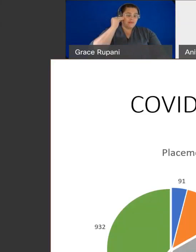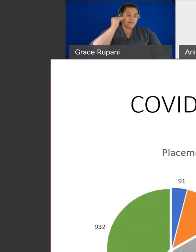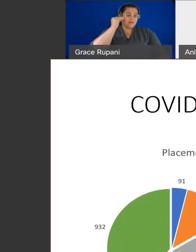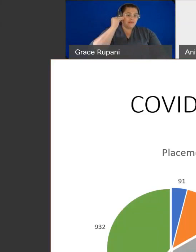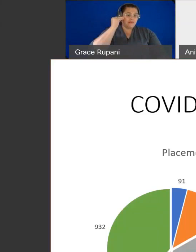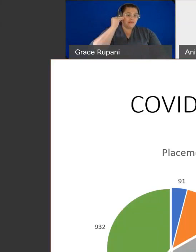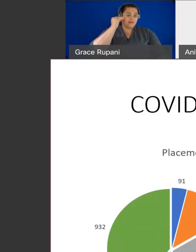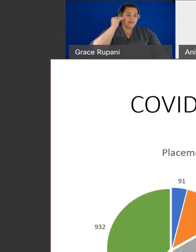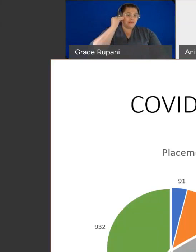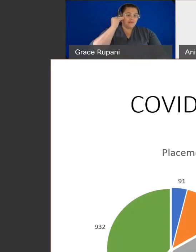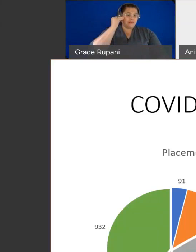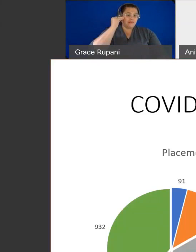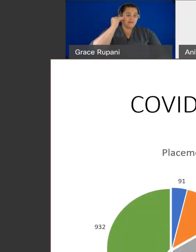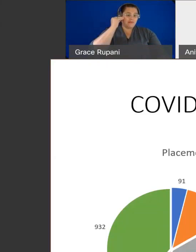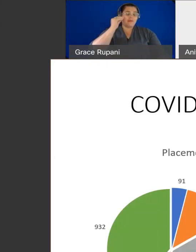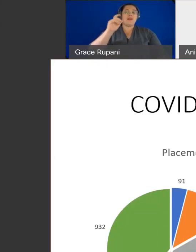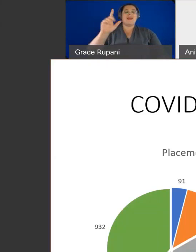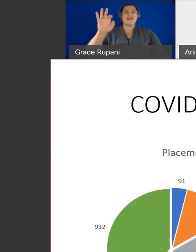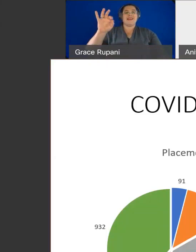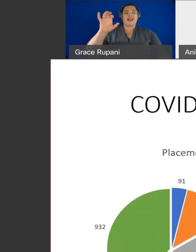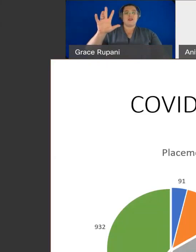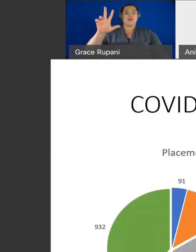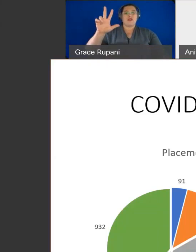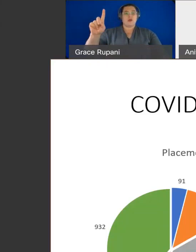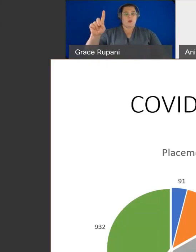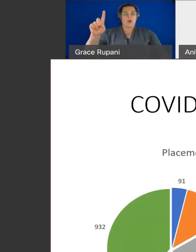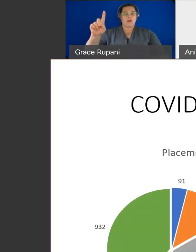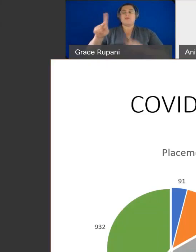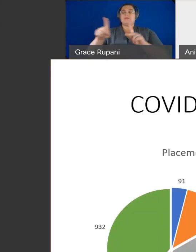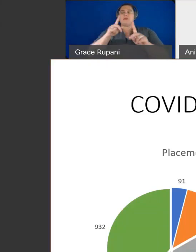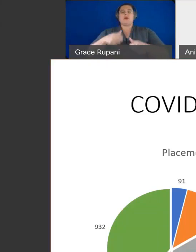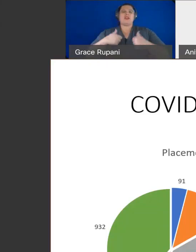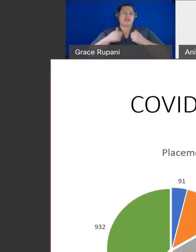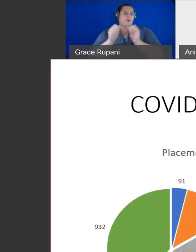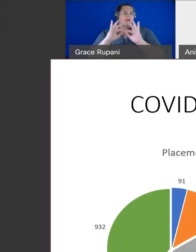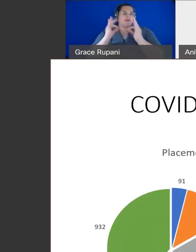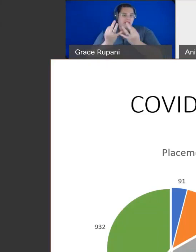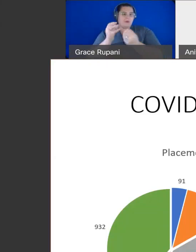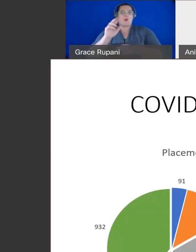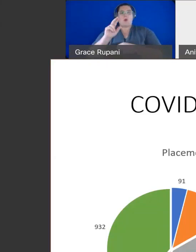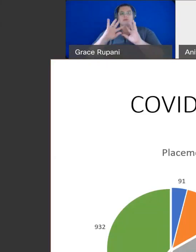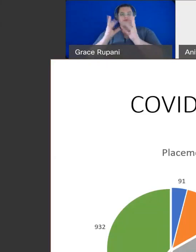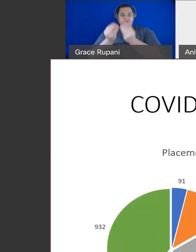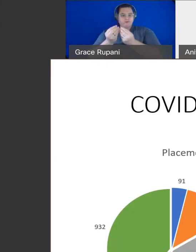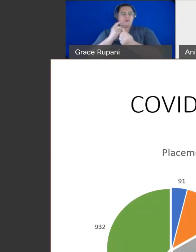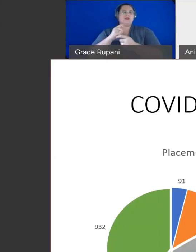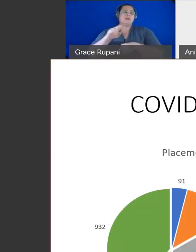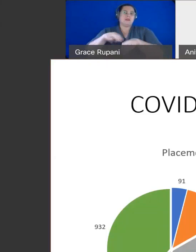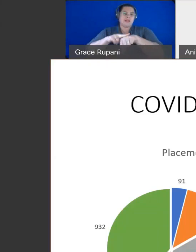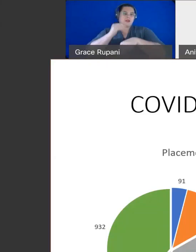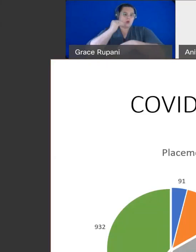there are 931 people who live with their families in natural homes or live in their natural home. And of